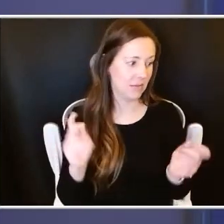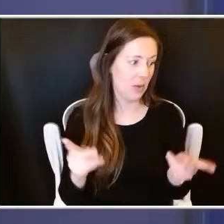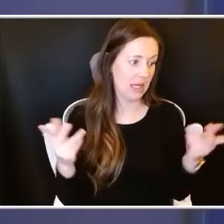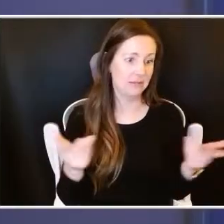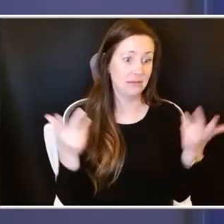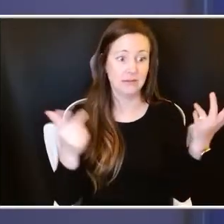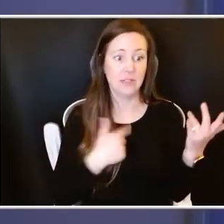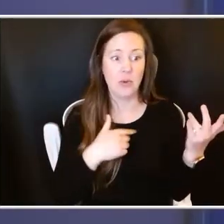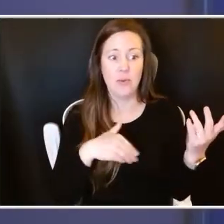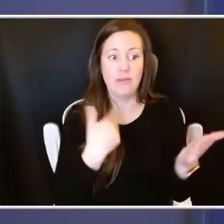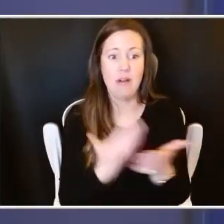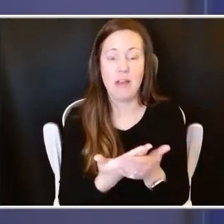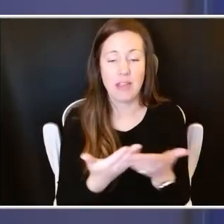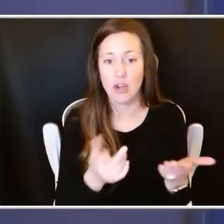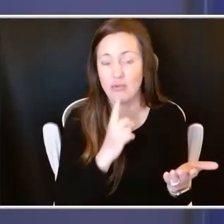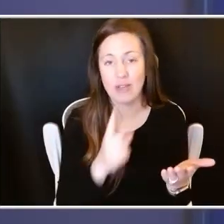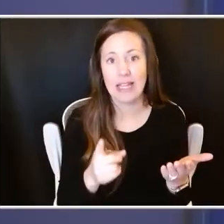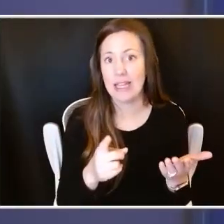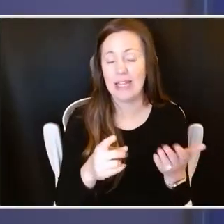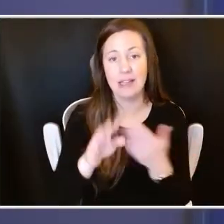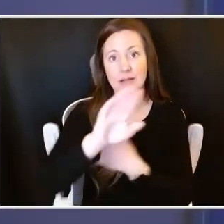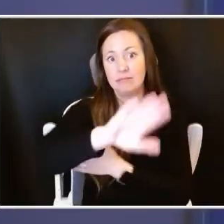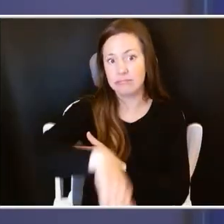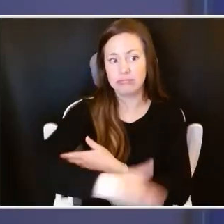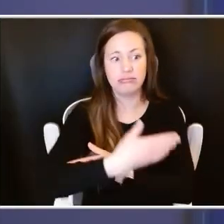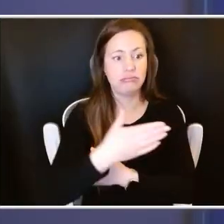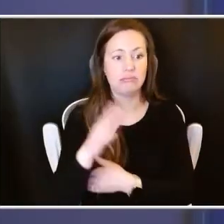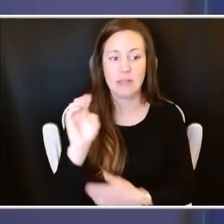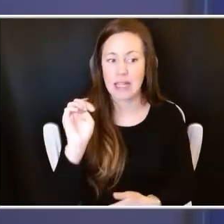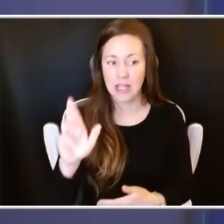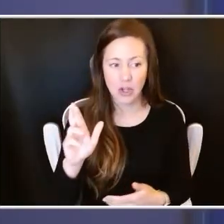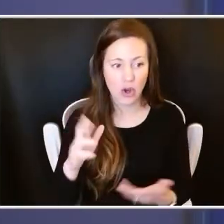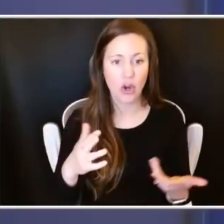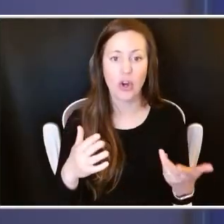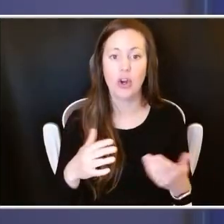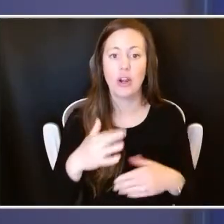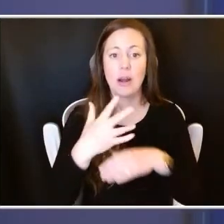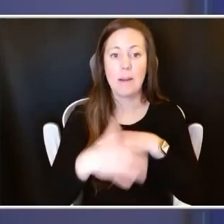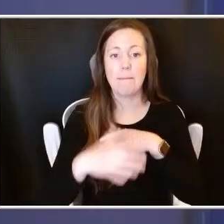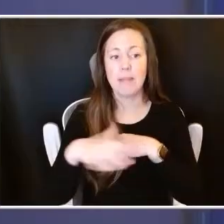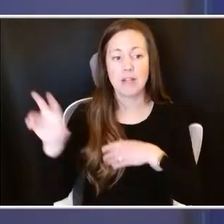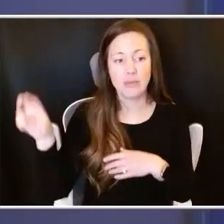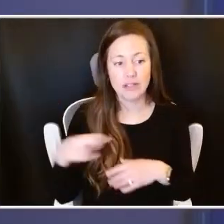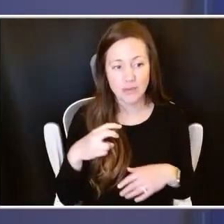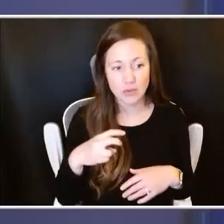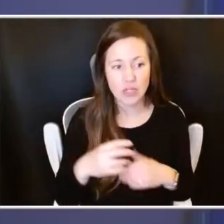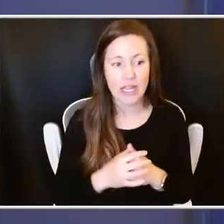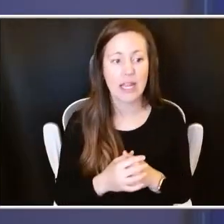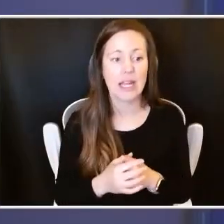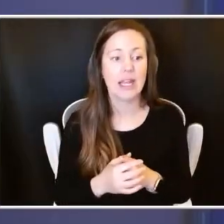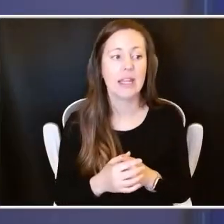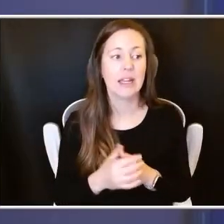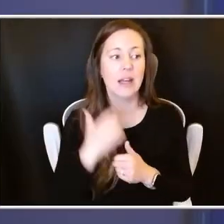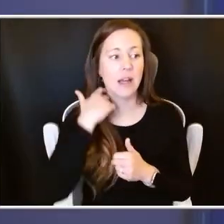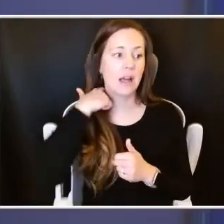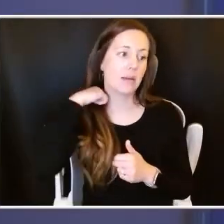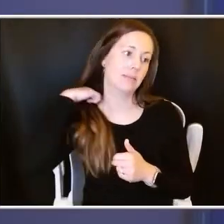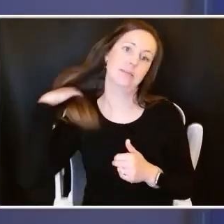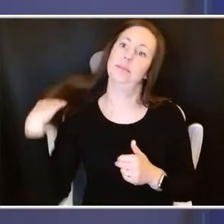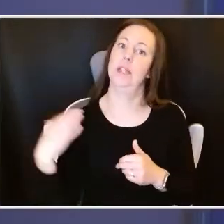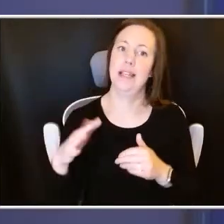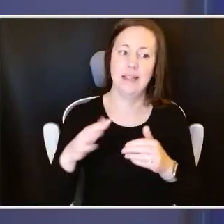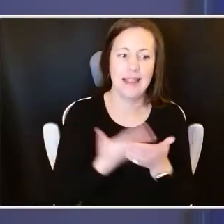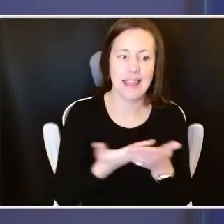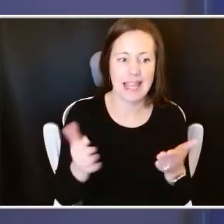a long night in the emergency room. I had a blood transfusion. Things kind of started taking place